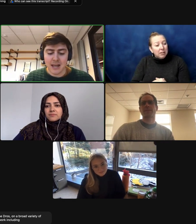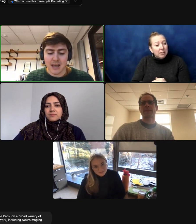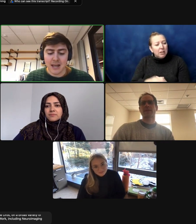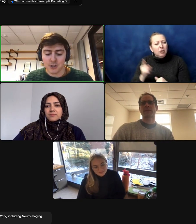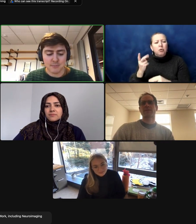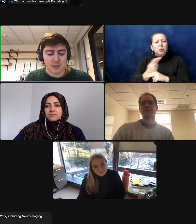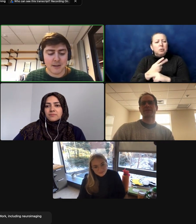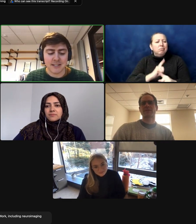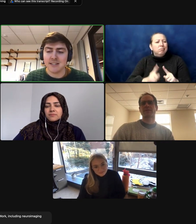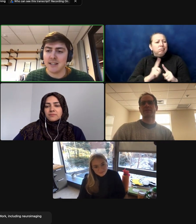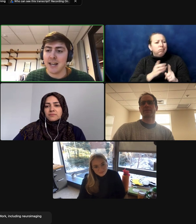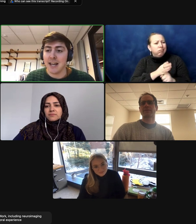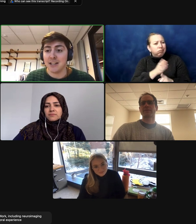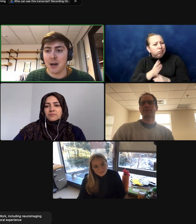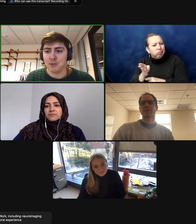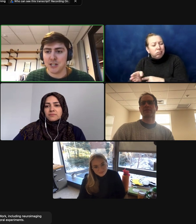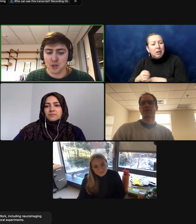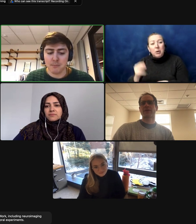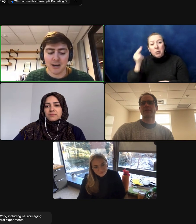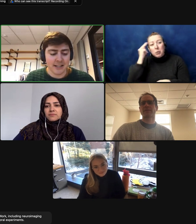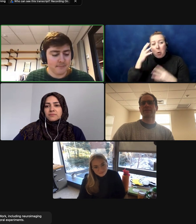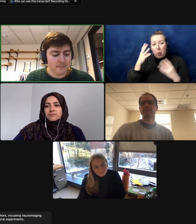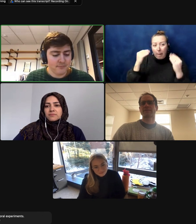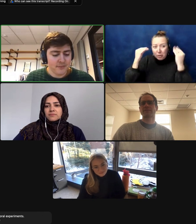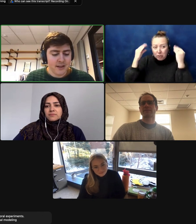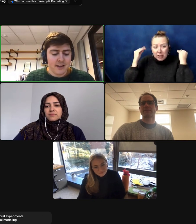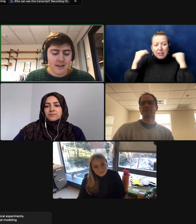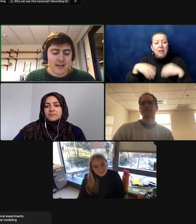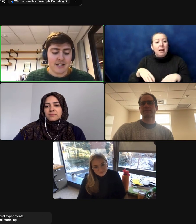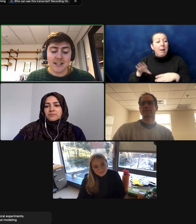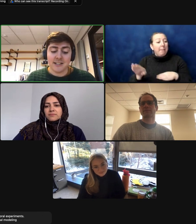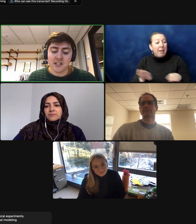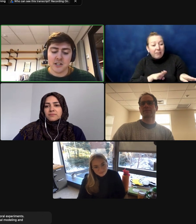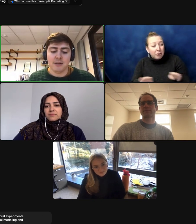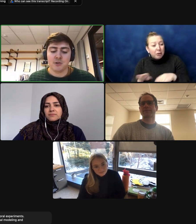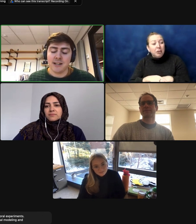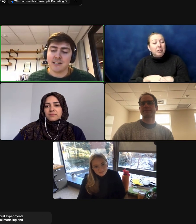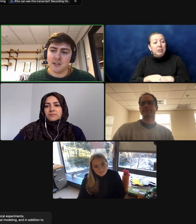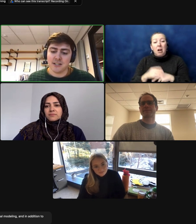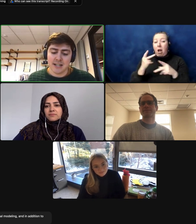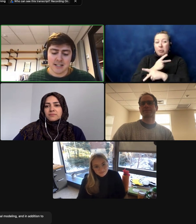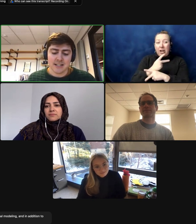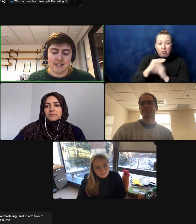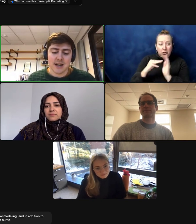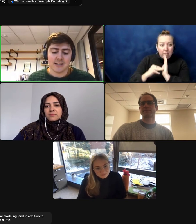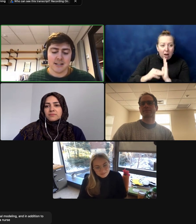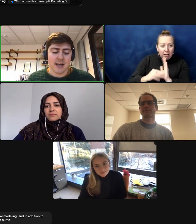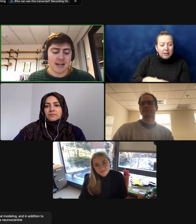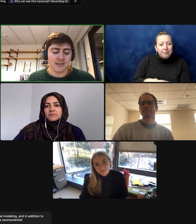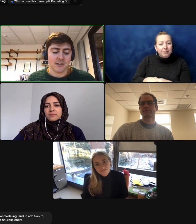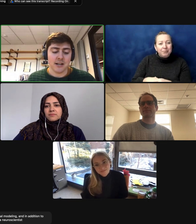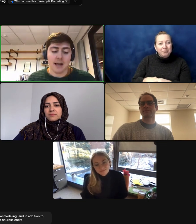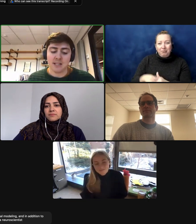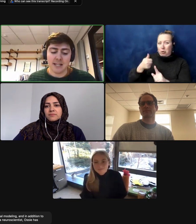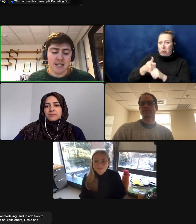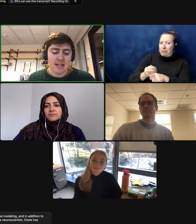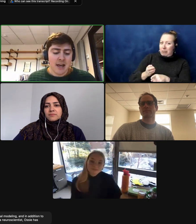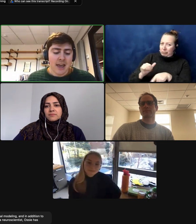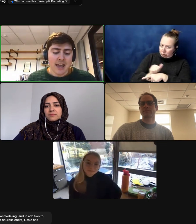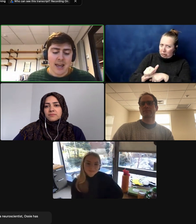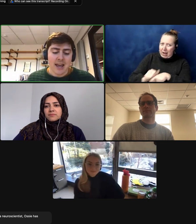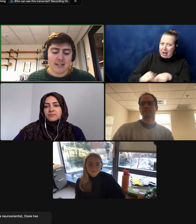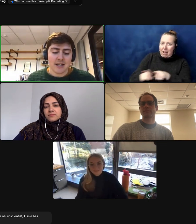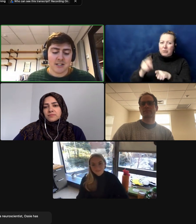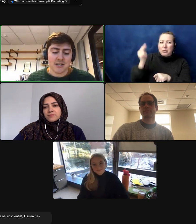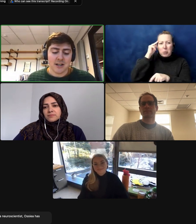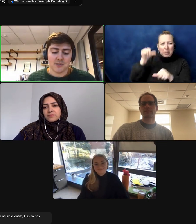methods, behavioral experiments, and computational modeling. And in addition to being trained as a neuroscientist, Asieh has earned an